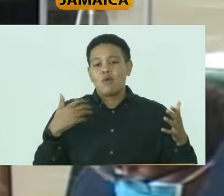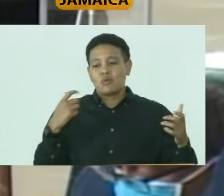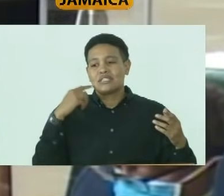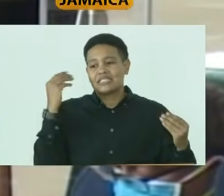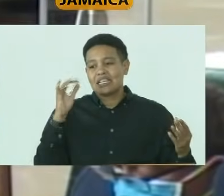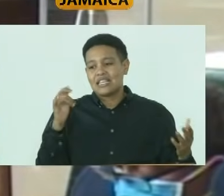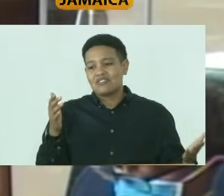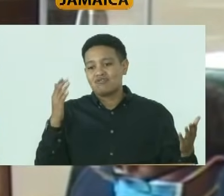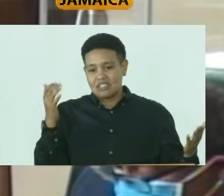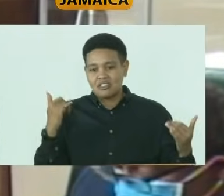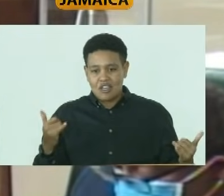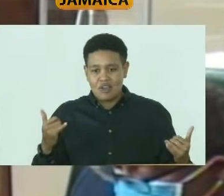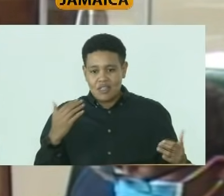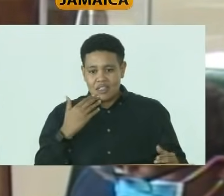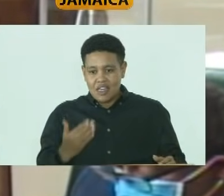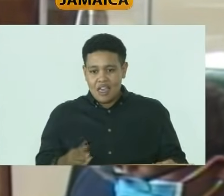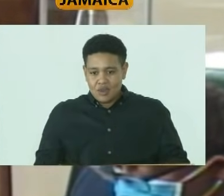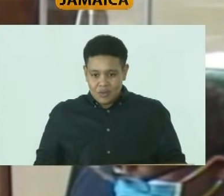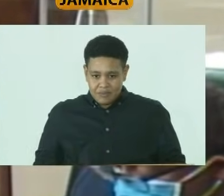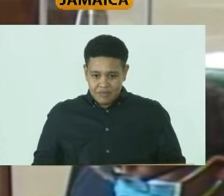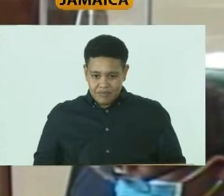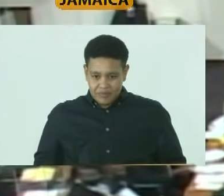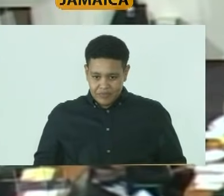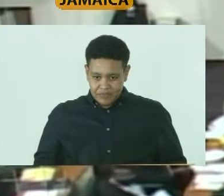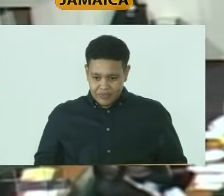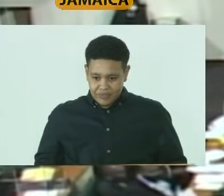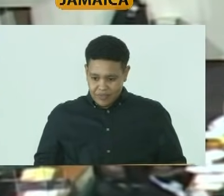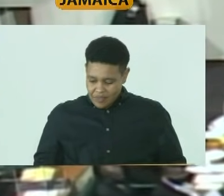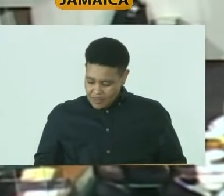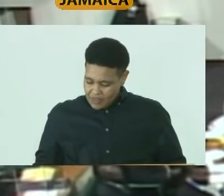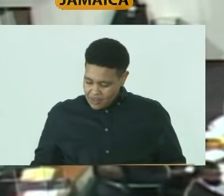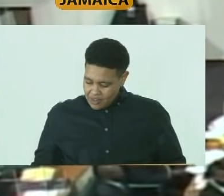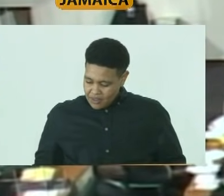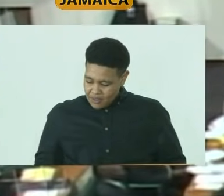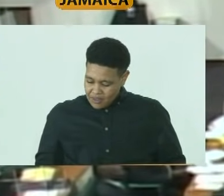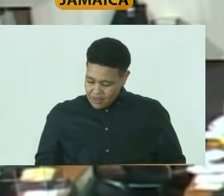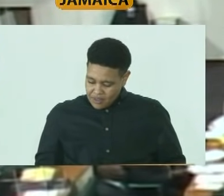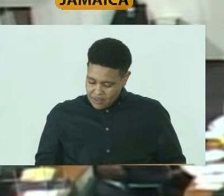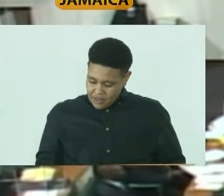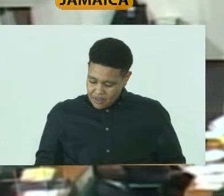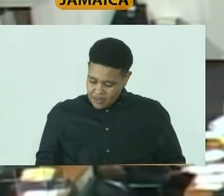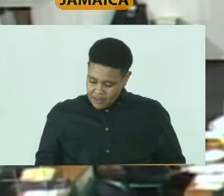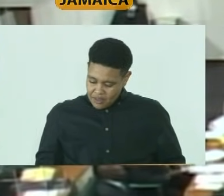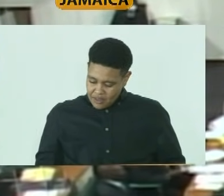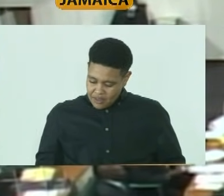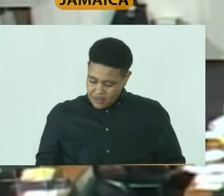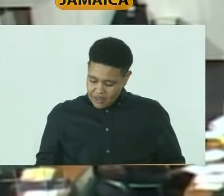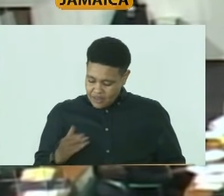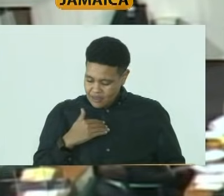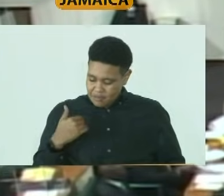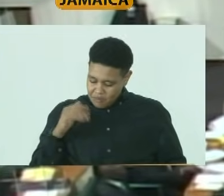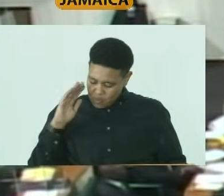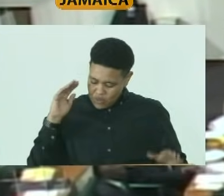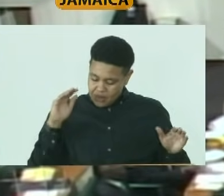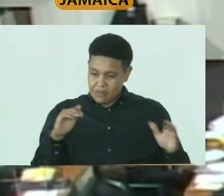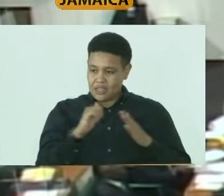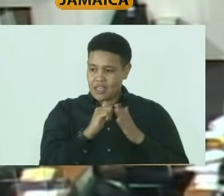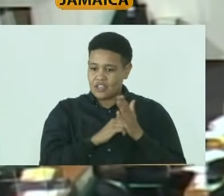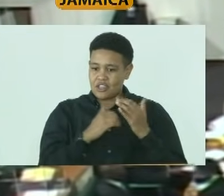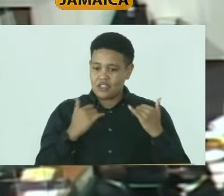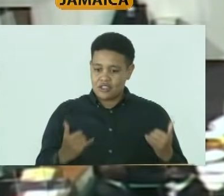was raised now. But thank you, Madam Speaker. Very well. Members, we are going to return to the agenda